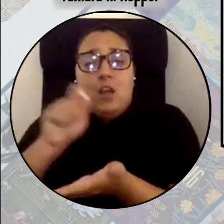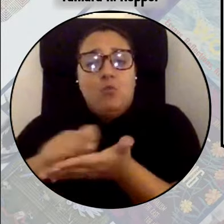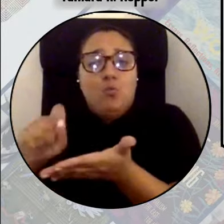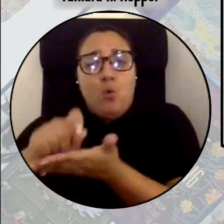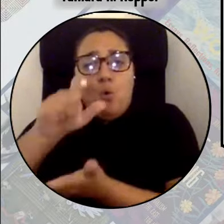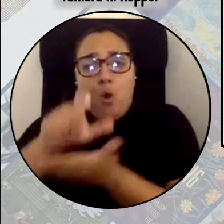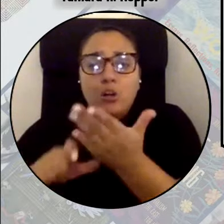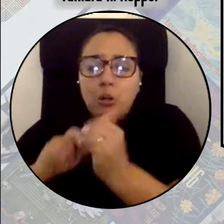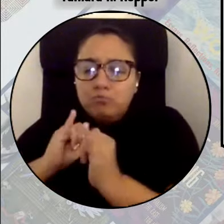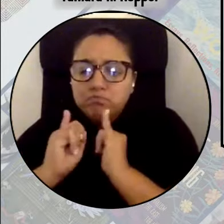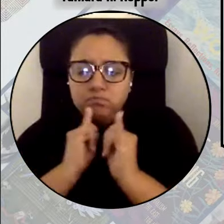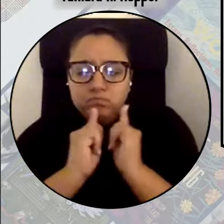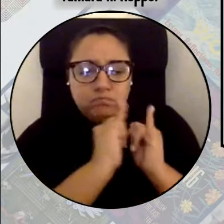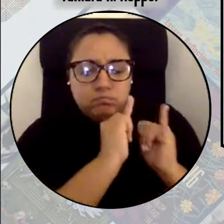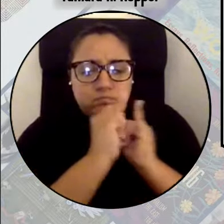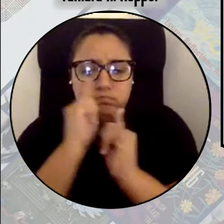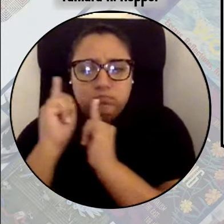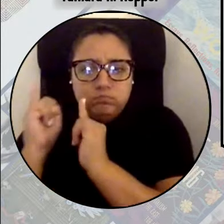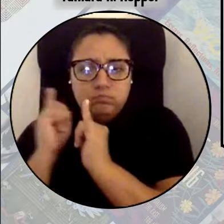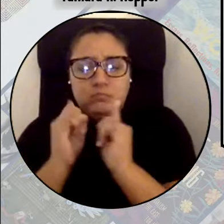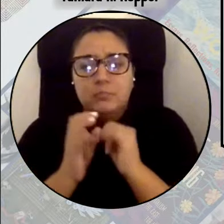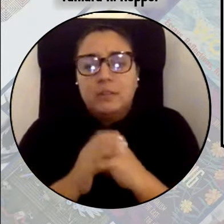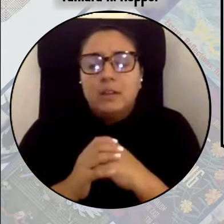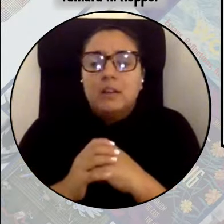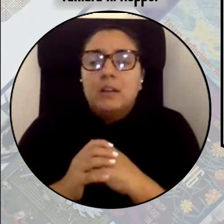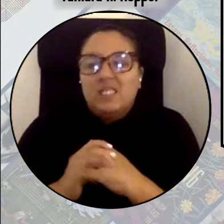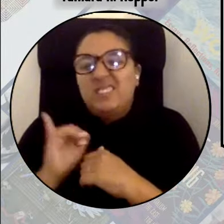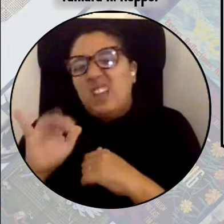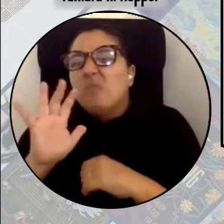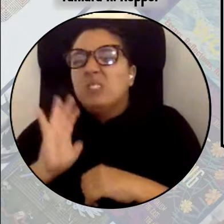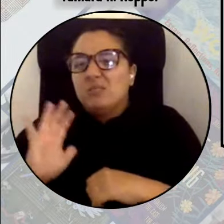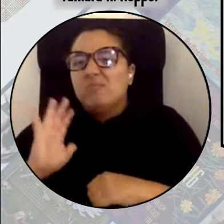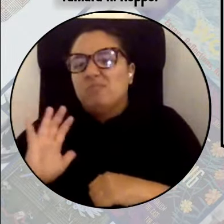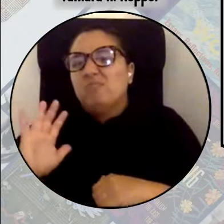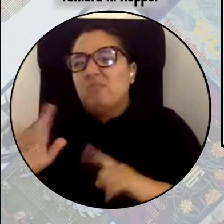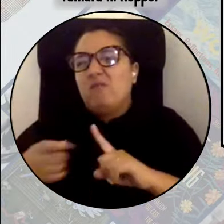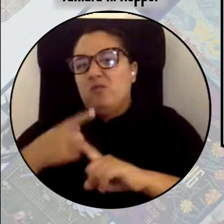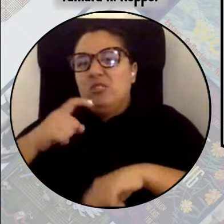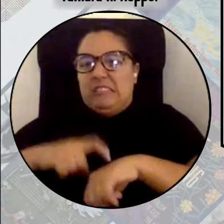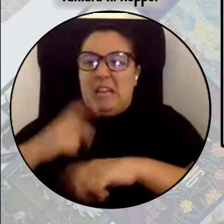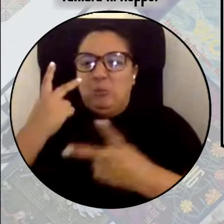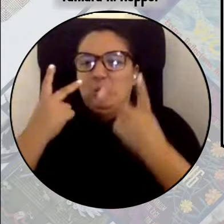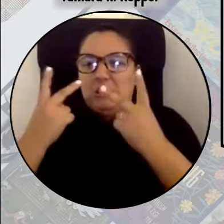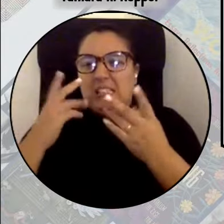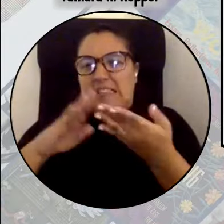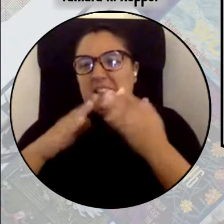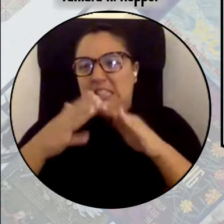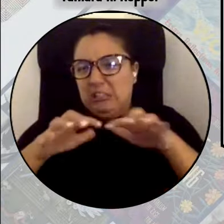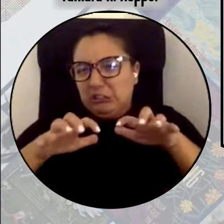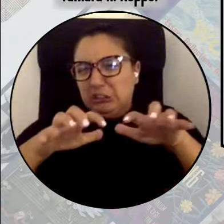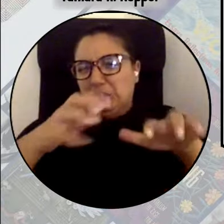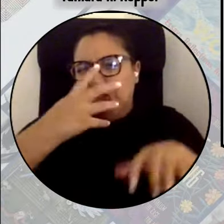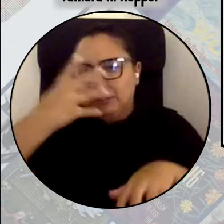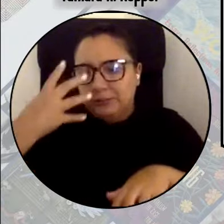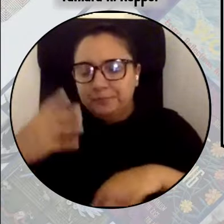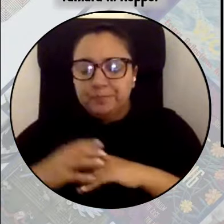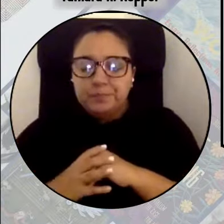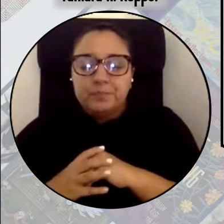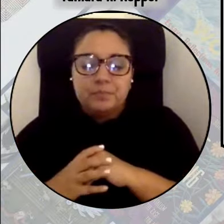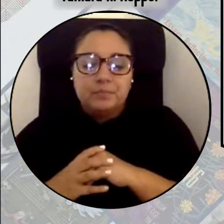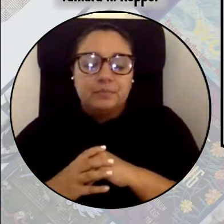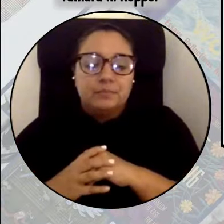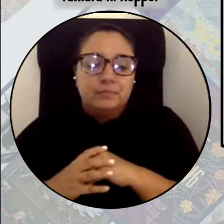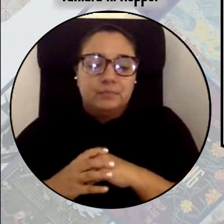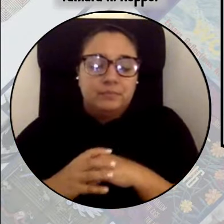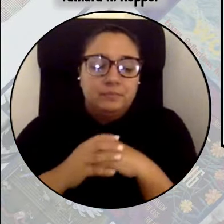it's sanctuary en masse, the first time Los Angeles sort of became a city of refuge. And it talks about and interviews a lot of people who are part of that